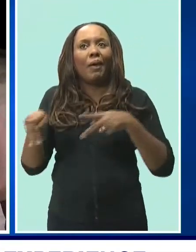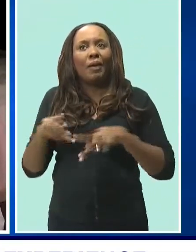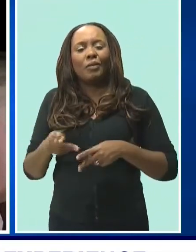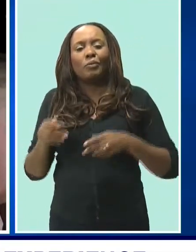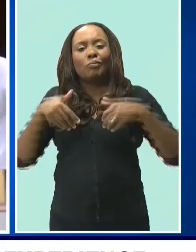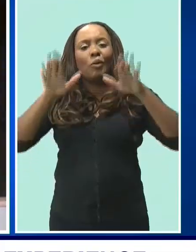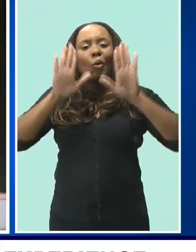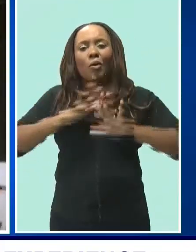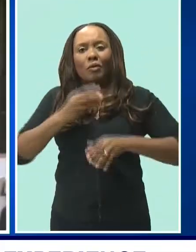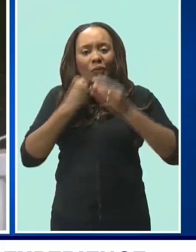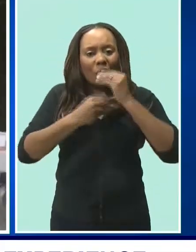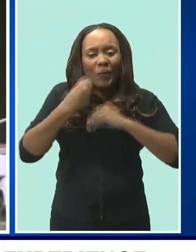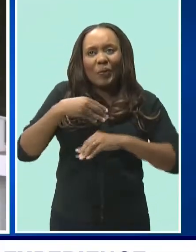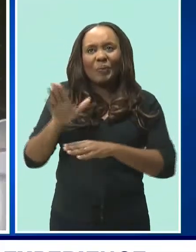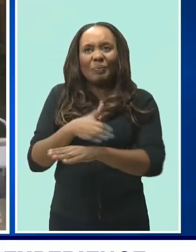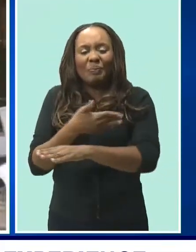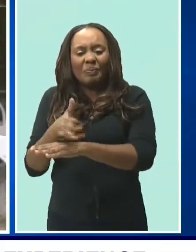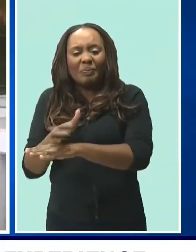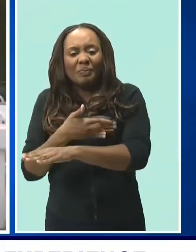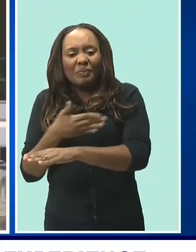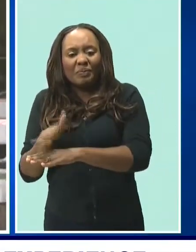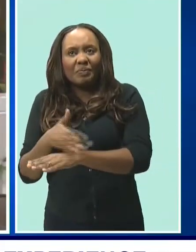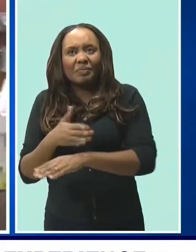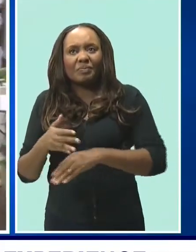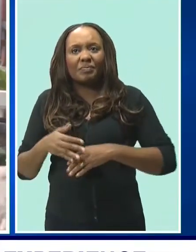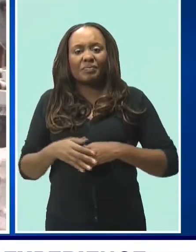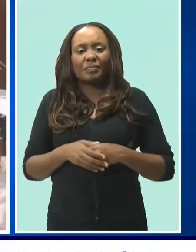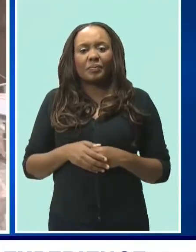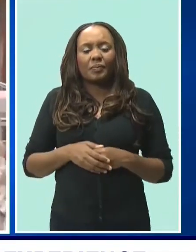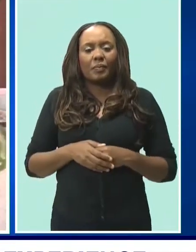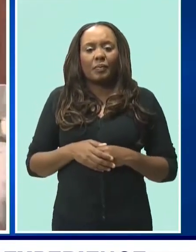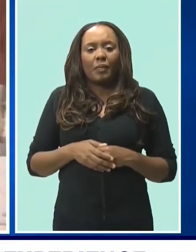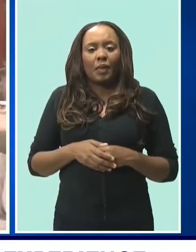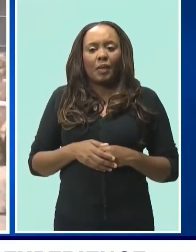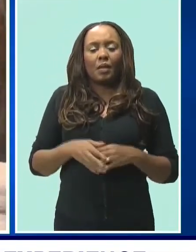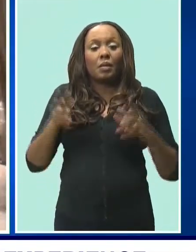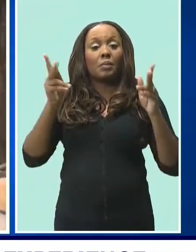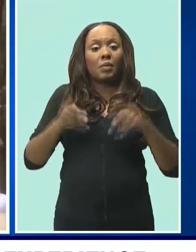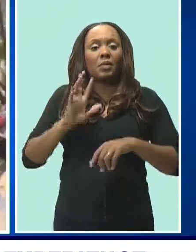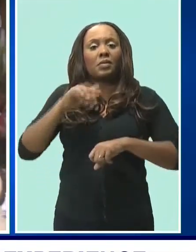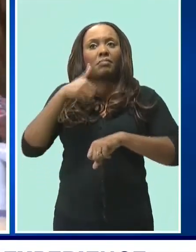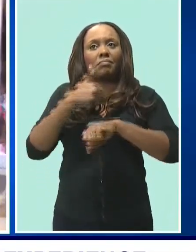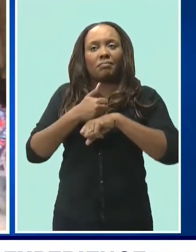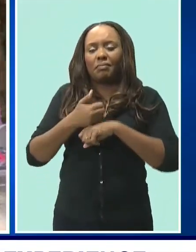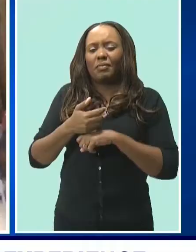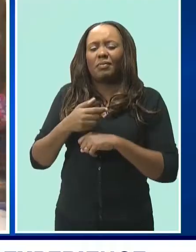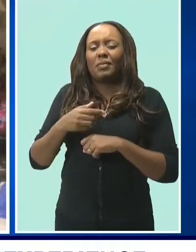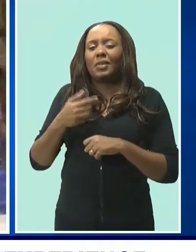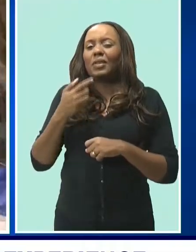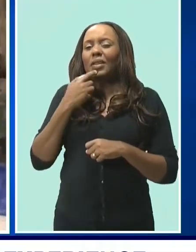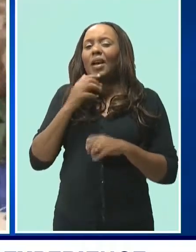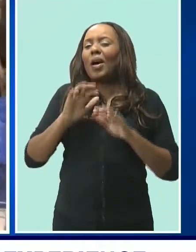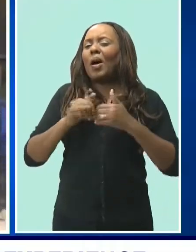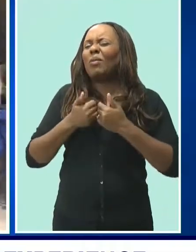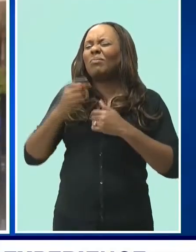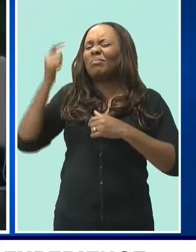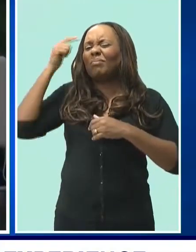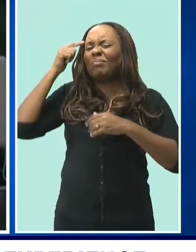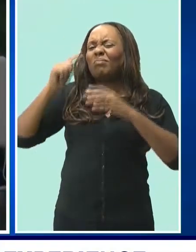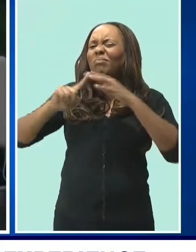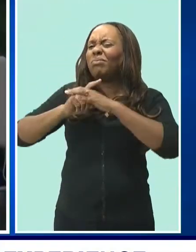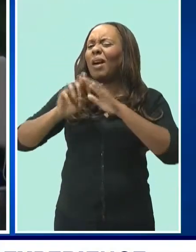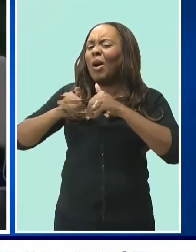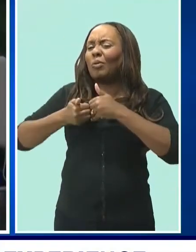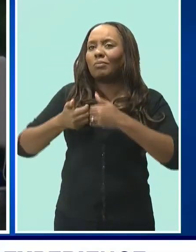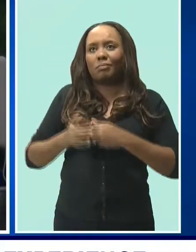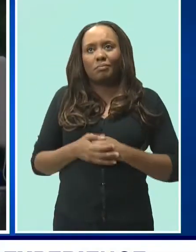food, music, and world-class drinks. Founder Nisha Sodine explained how the idea came about. They had all of these